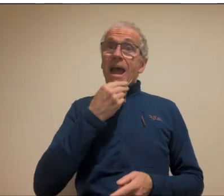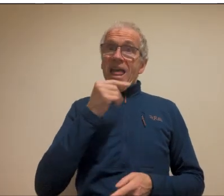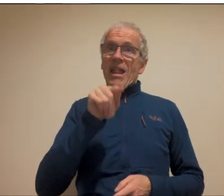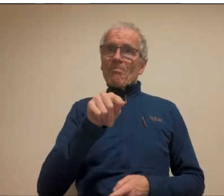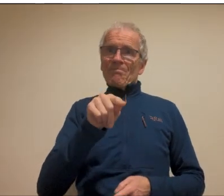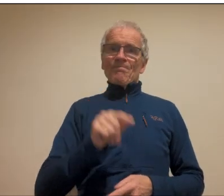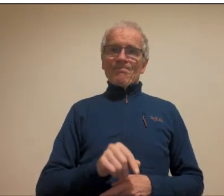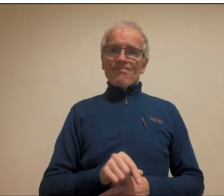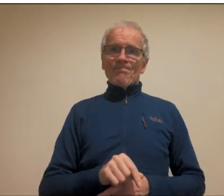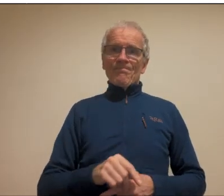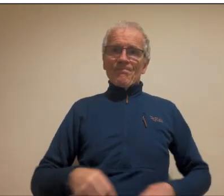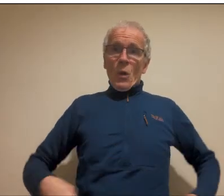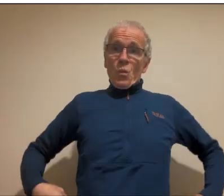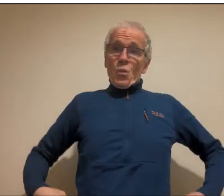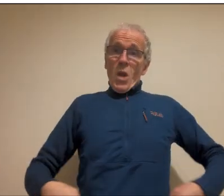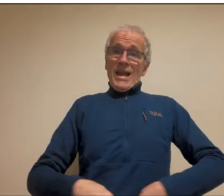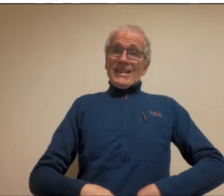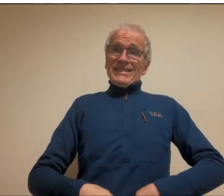centimetres or more.